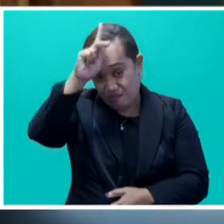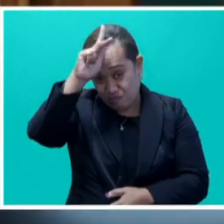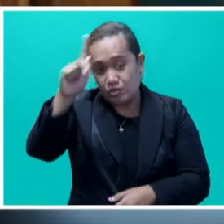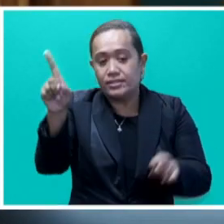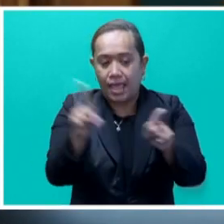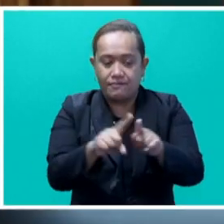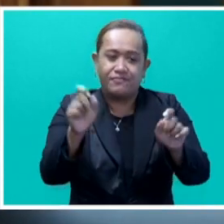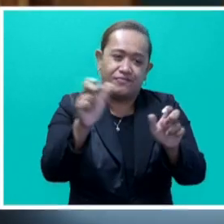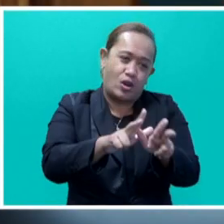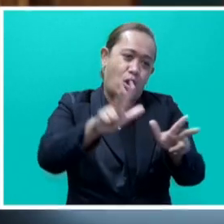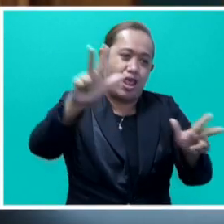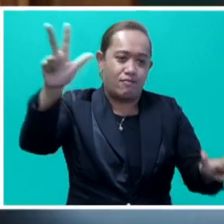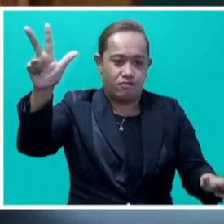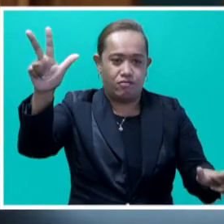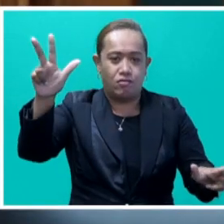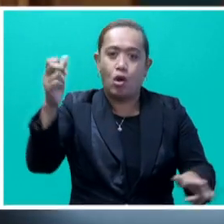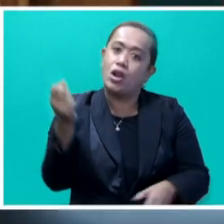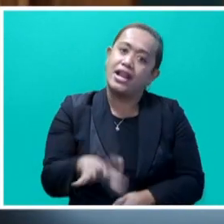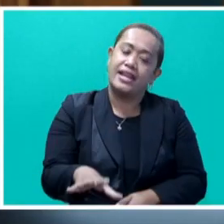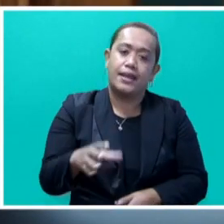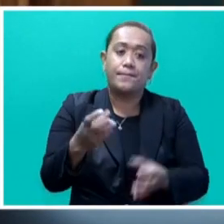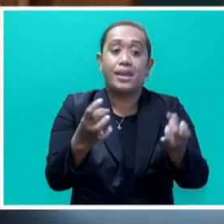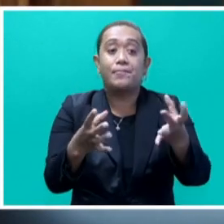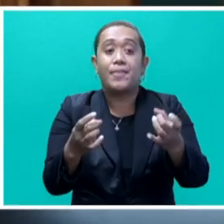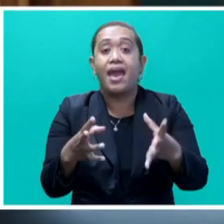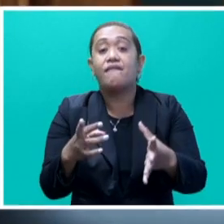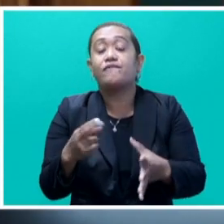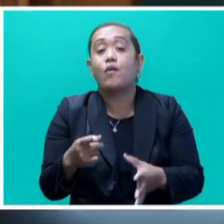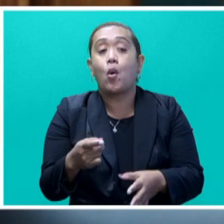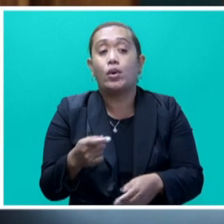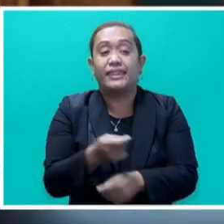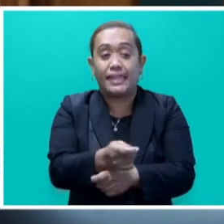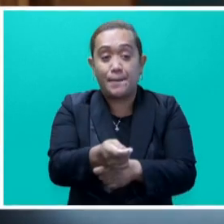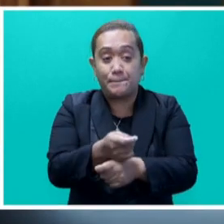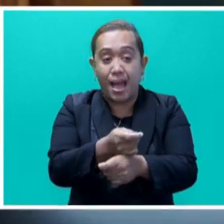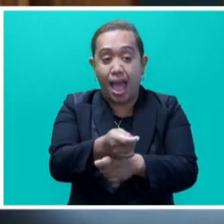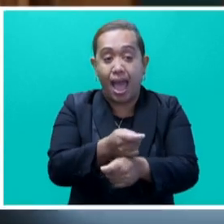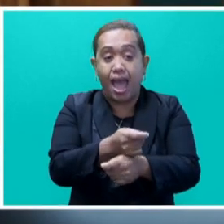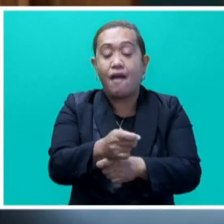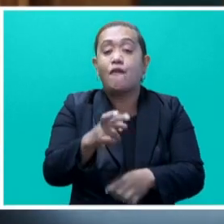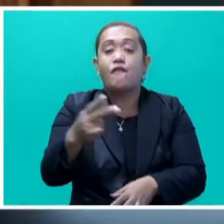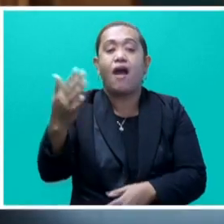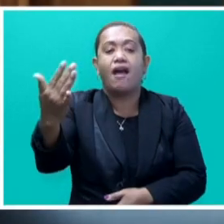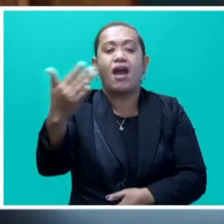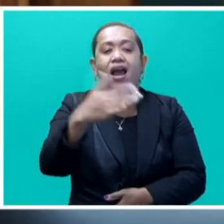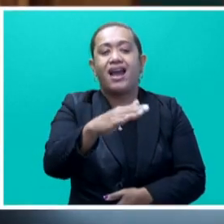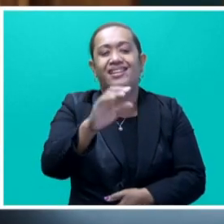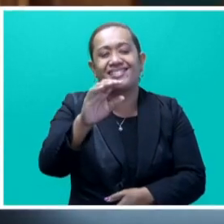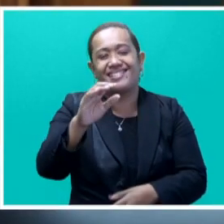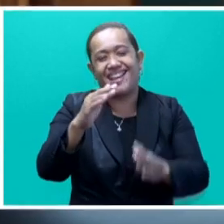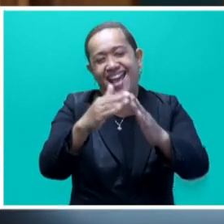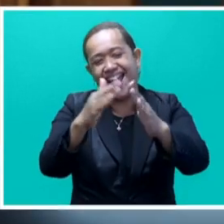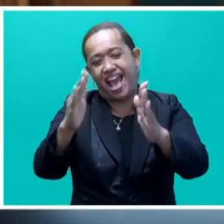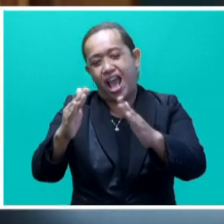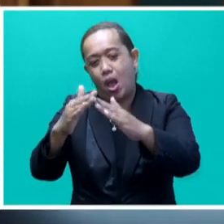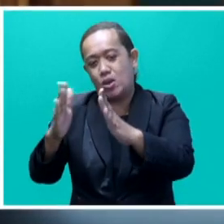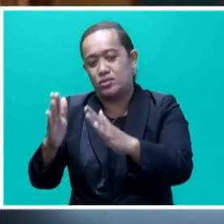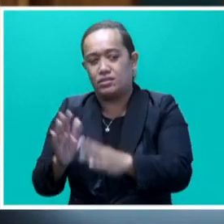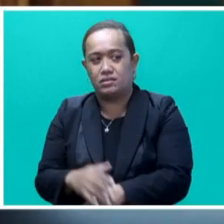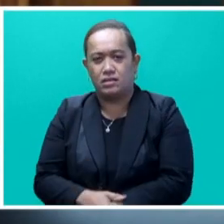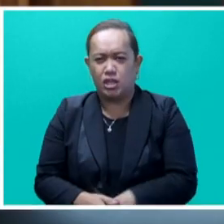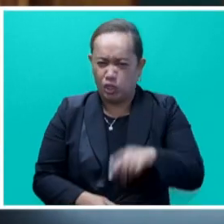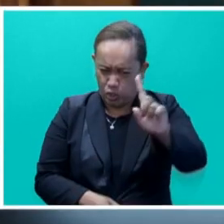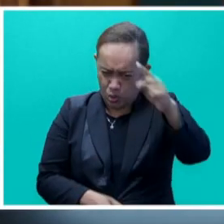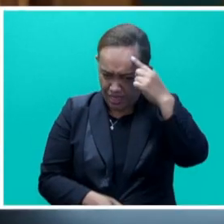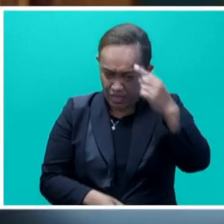timber for more than 500 houses. Honorable Gerengere Tumboa seems to think that we should not help the communities to